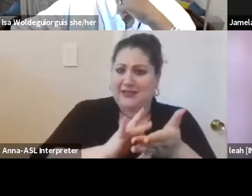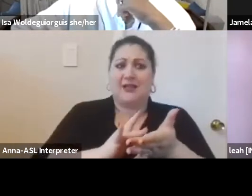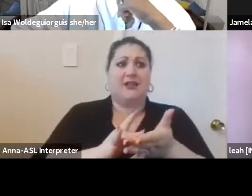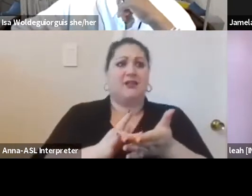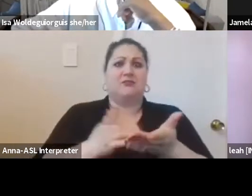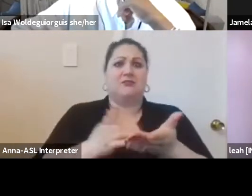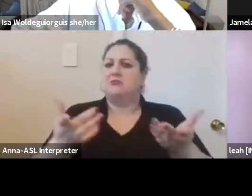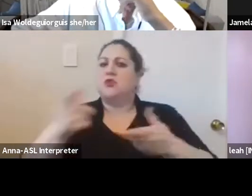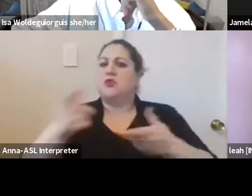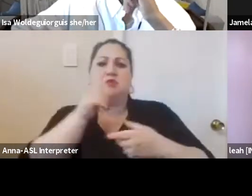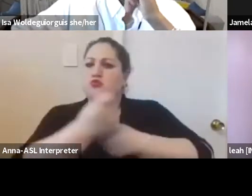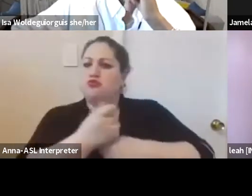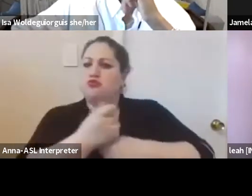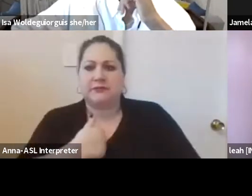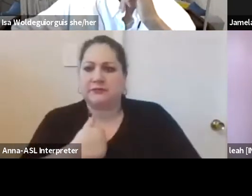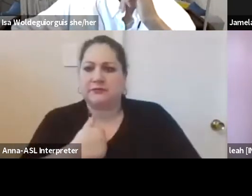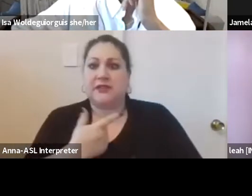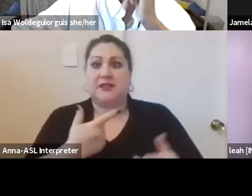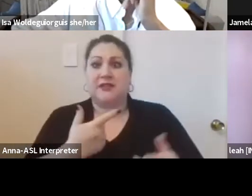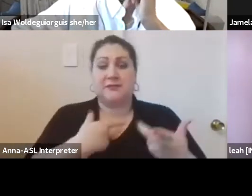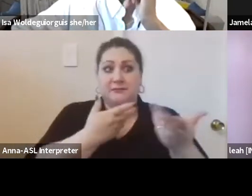my side. They even agreed,